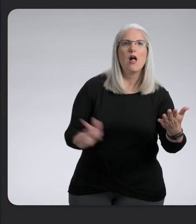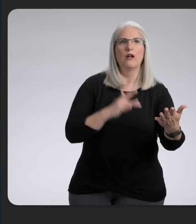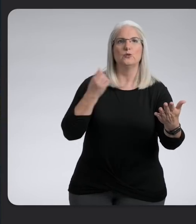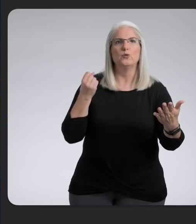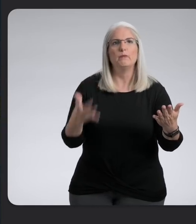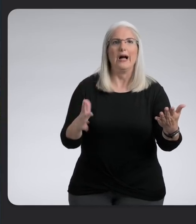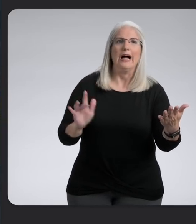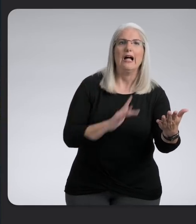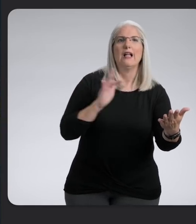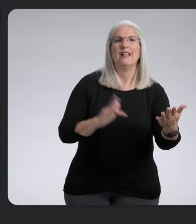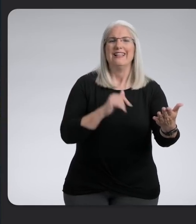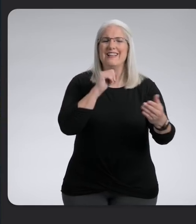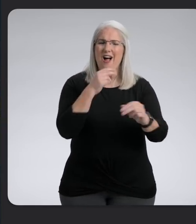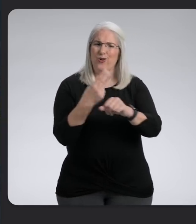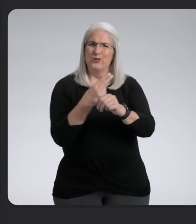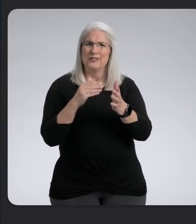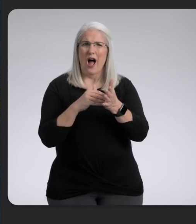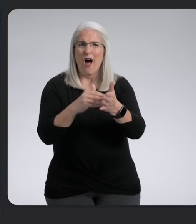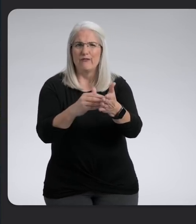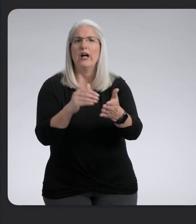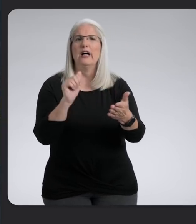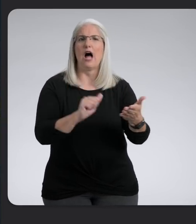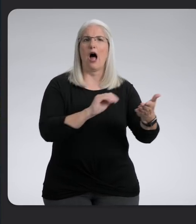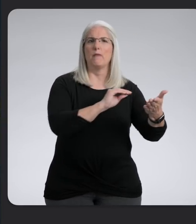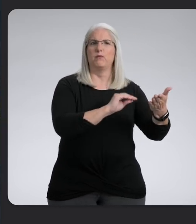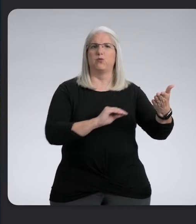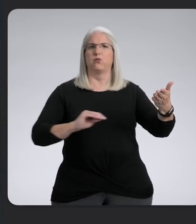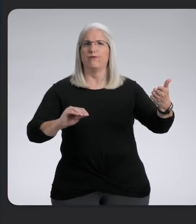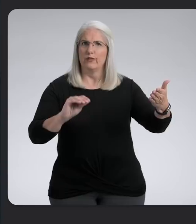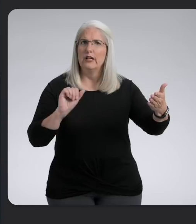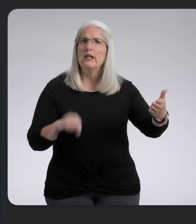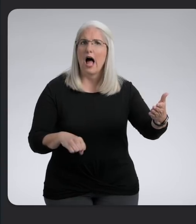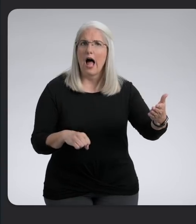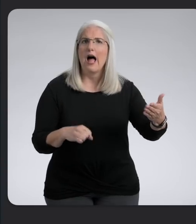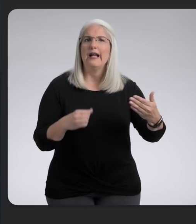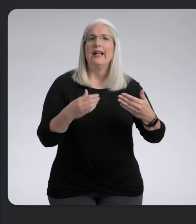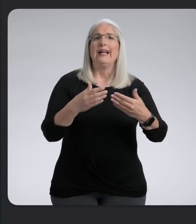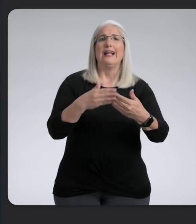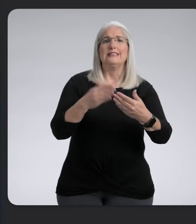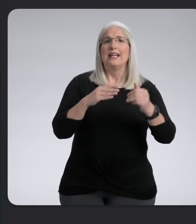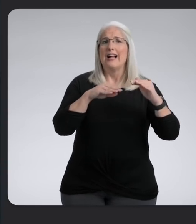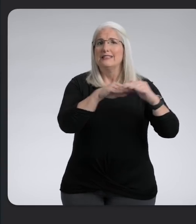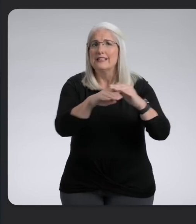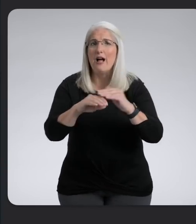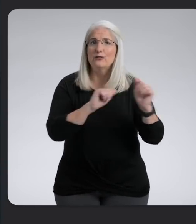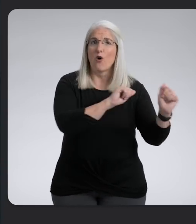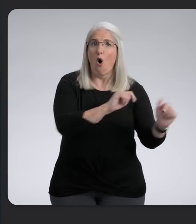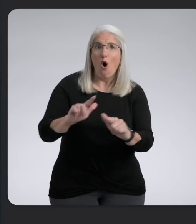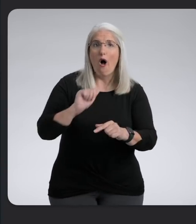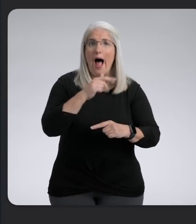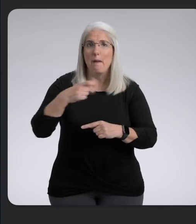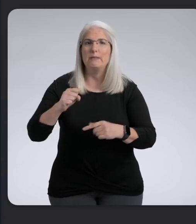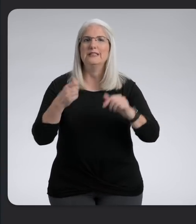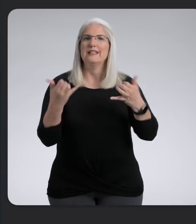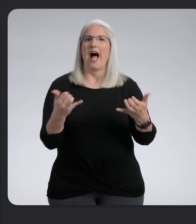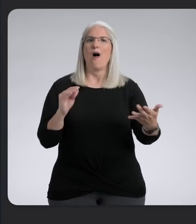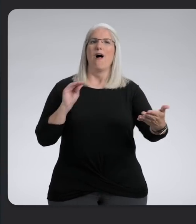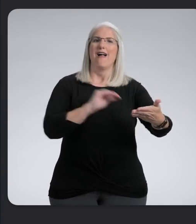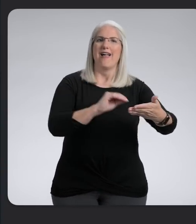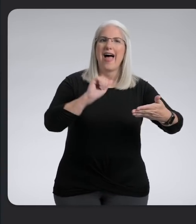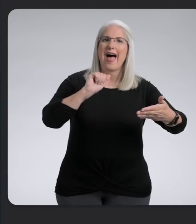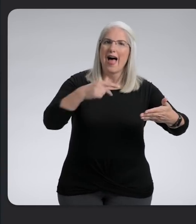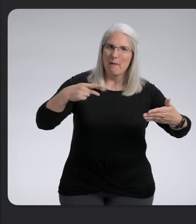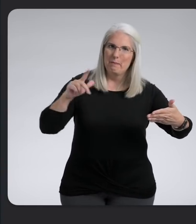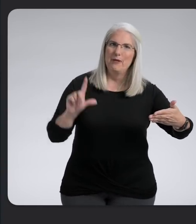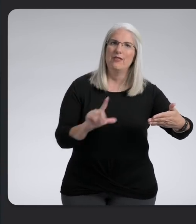pages. We wanted to make it easier to get to all of your apps, so we've brought App Library to iPad. You can